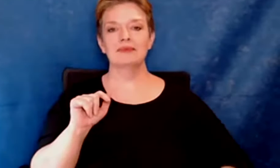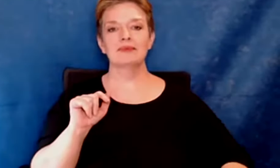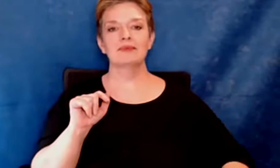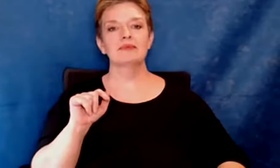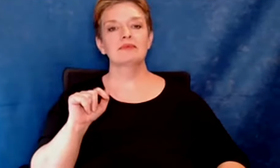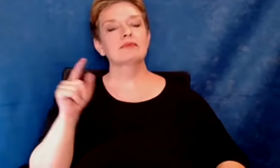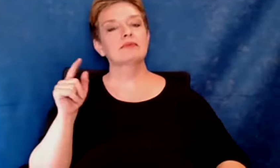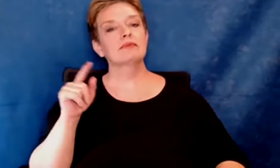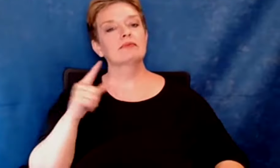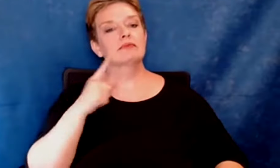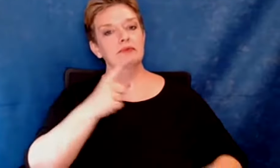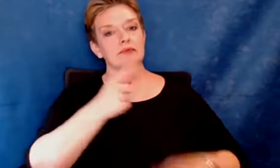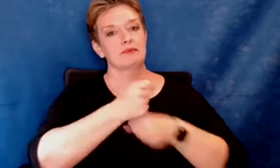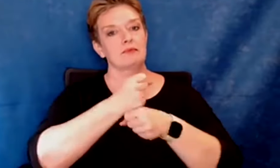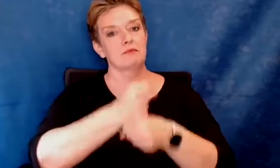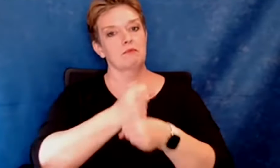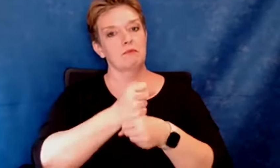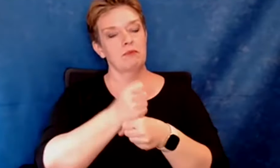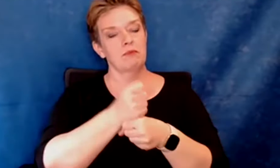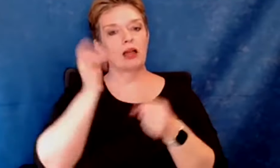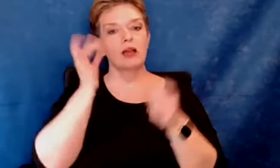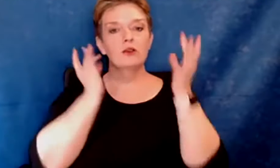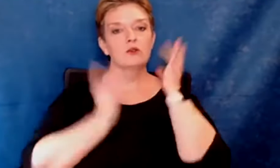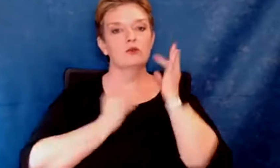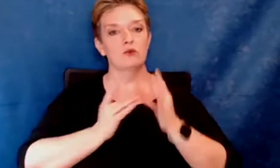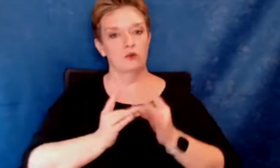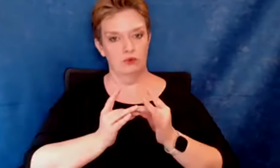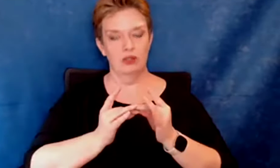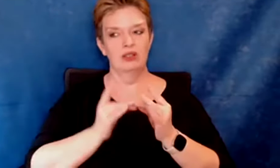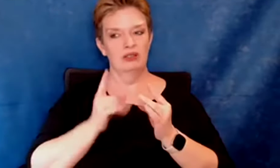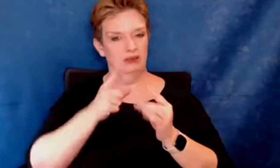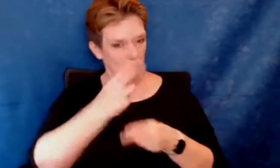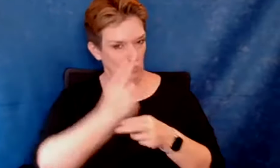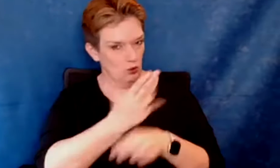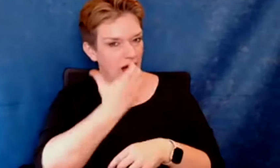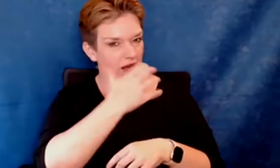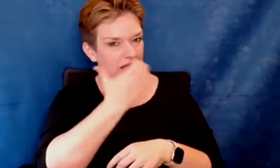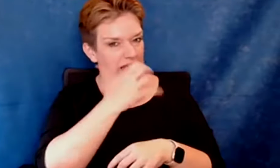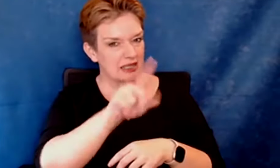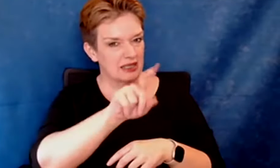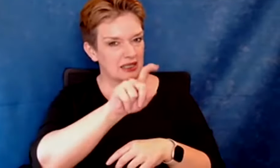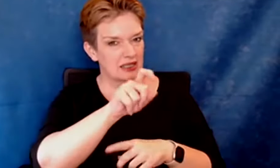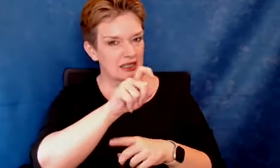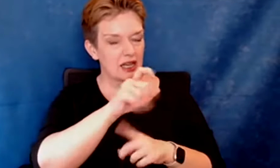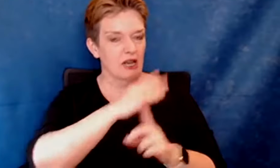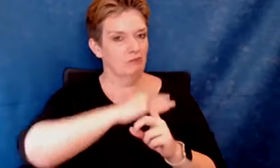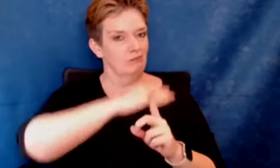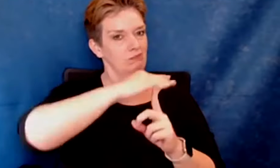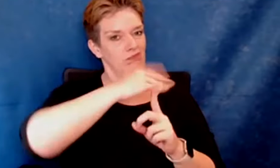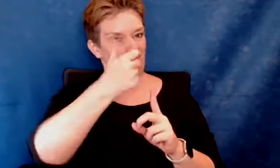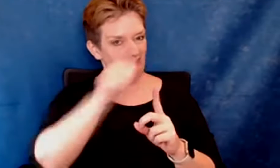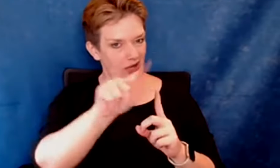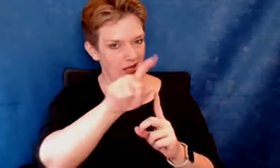involved in making the jewelry as opposed, or as someone who is interested in art of all kinds, I am always interested in how